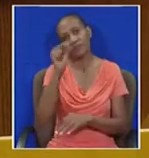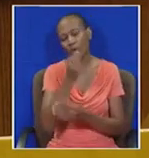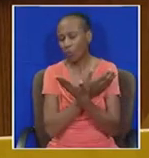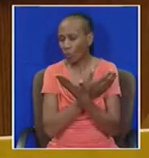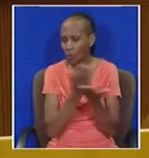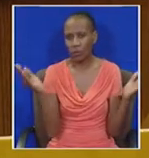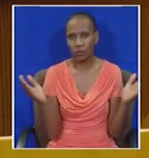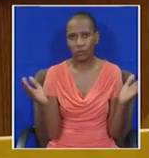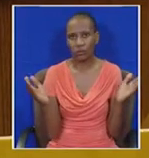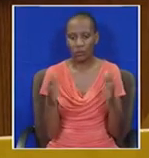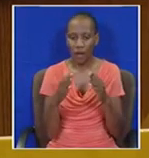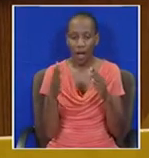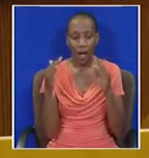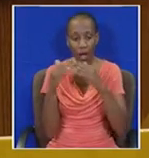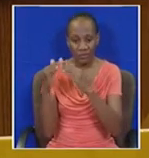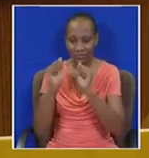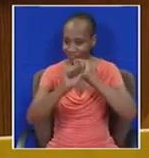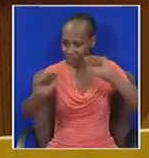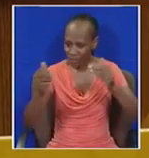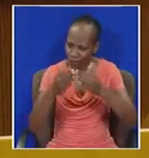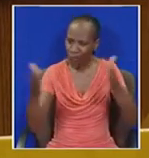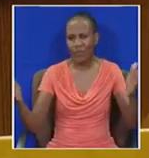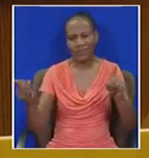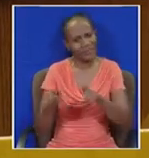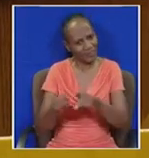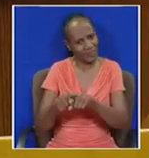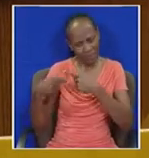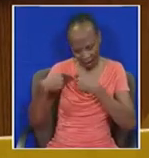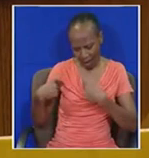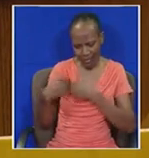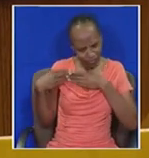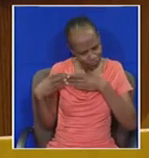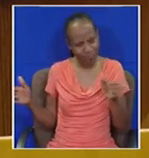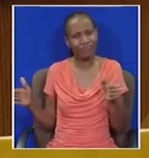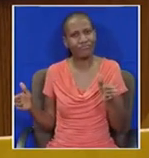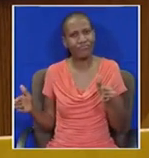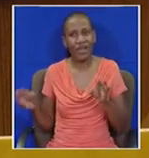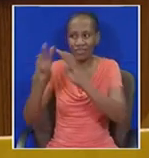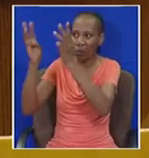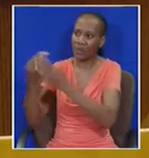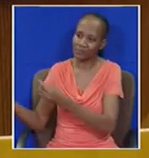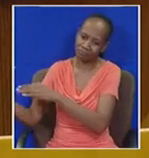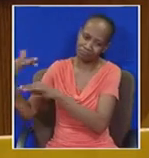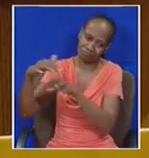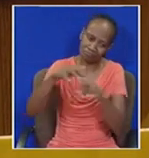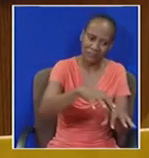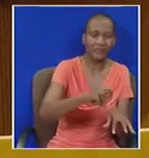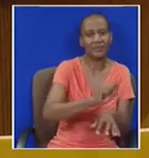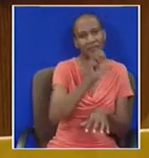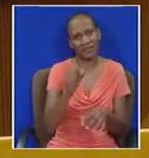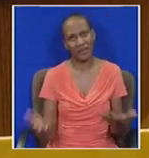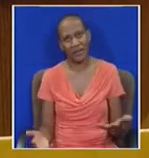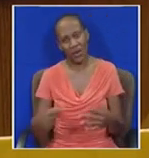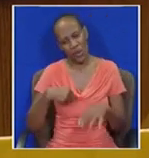to open not only their homes, but their hearts up to the world. We are